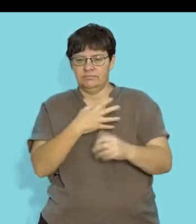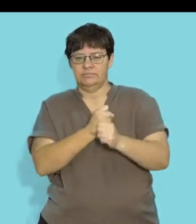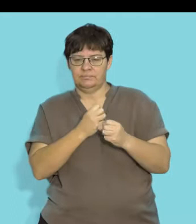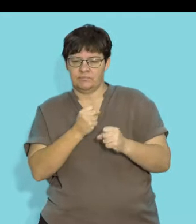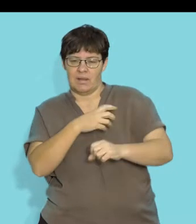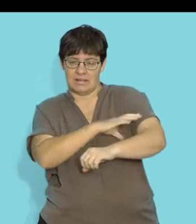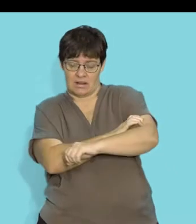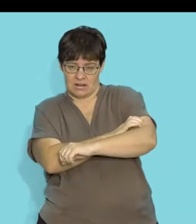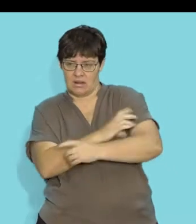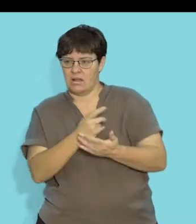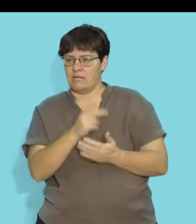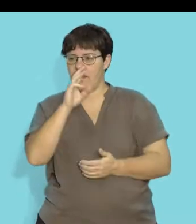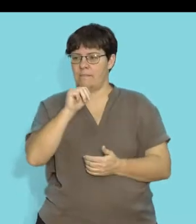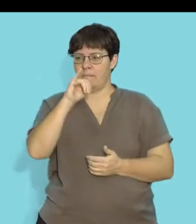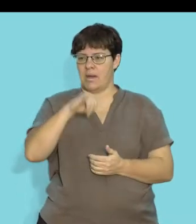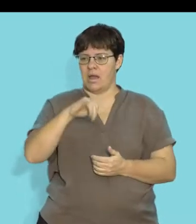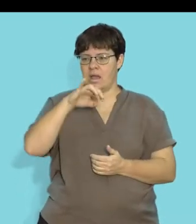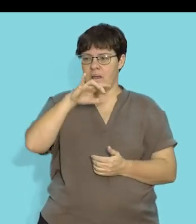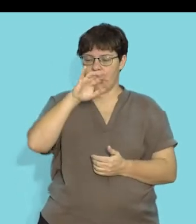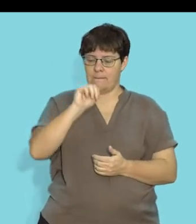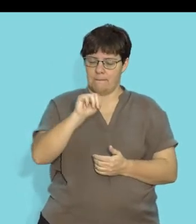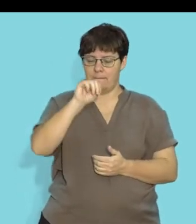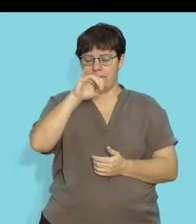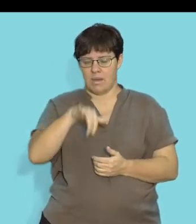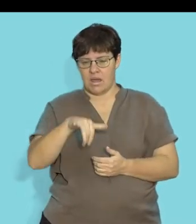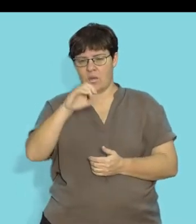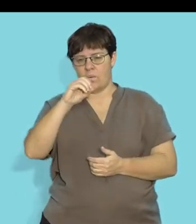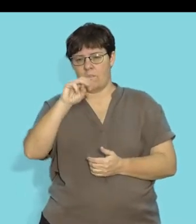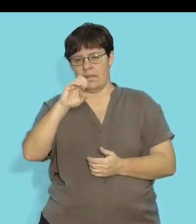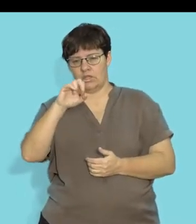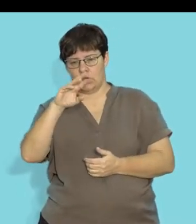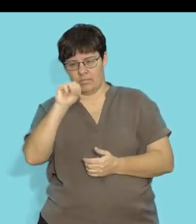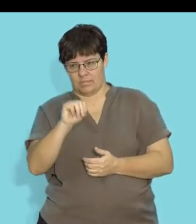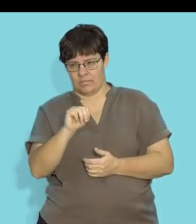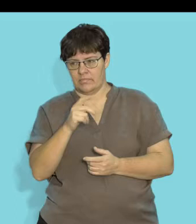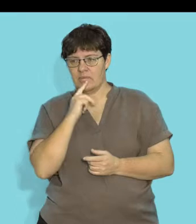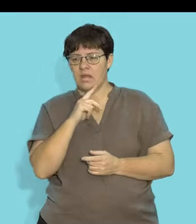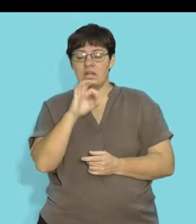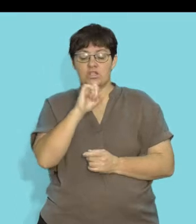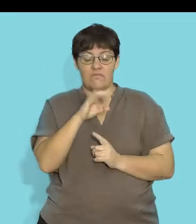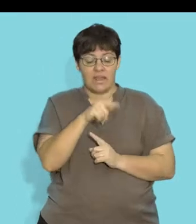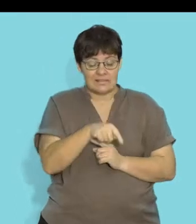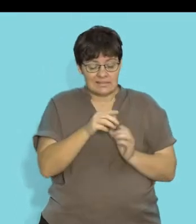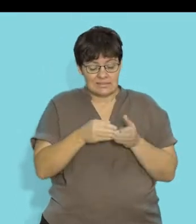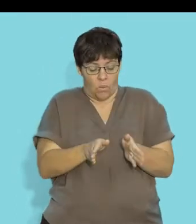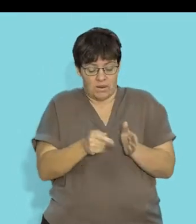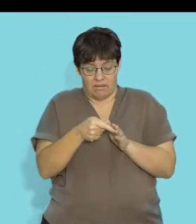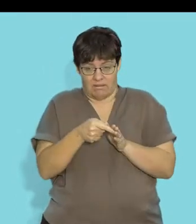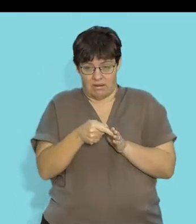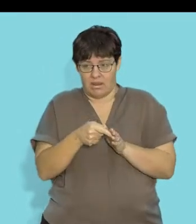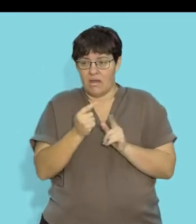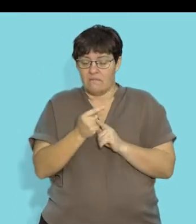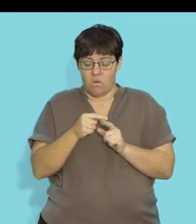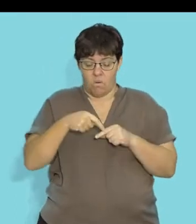the myometrium. You've got to have context to what the cervix is, the opening, and that's the opening between